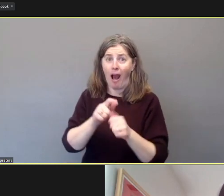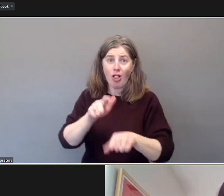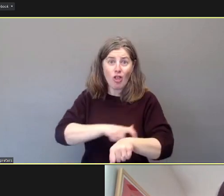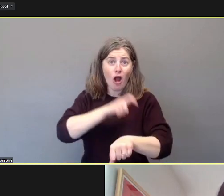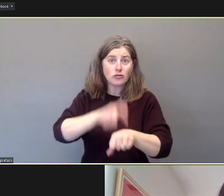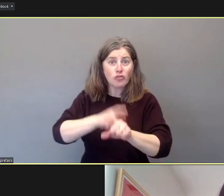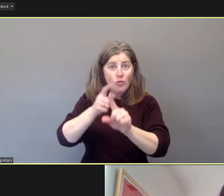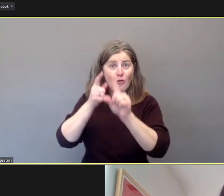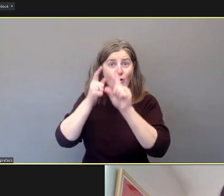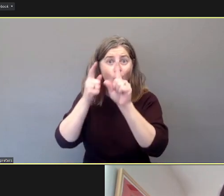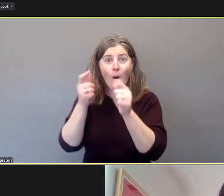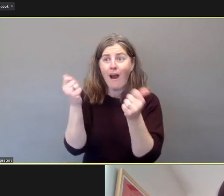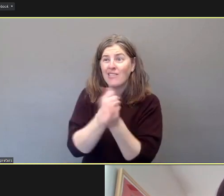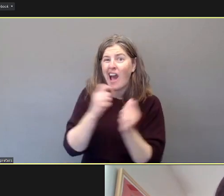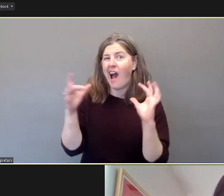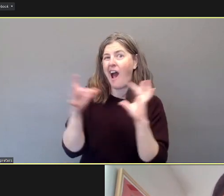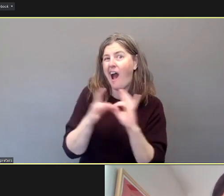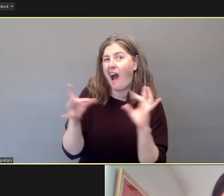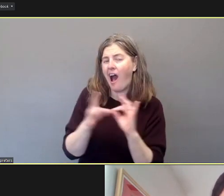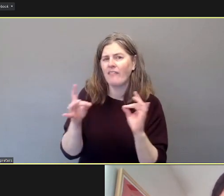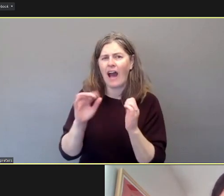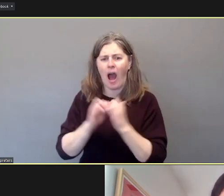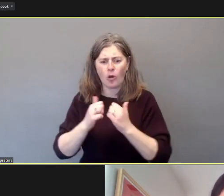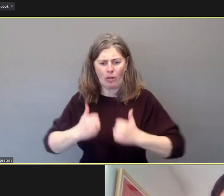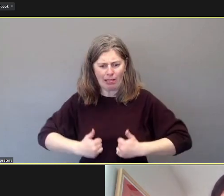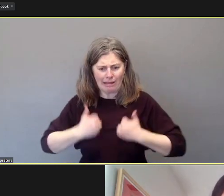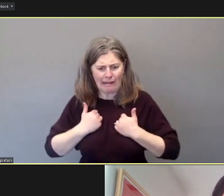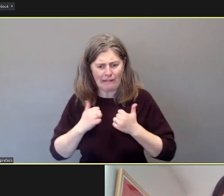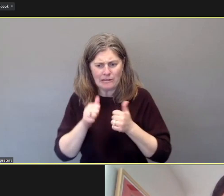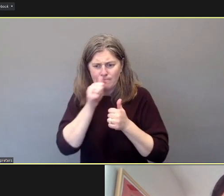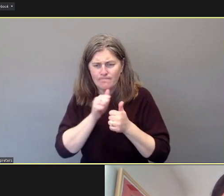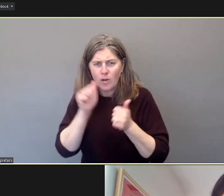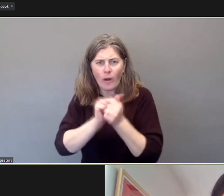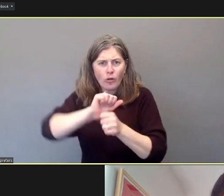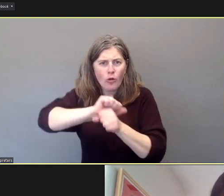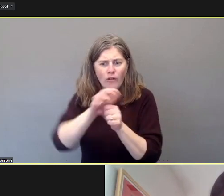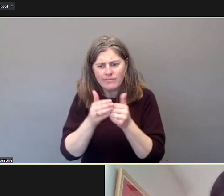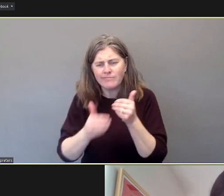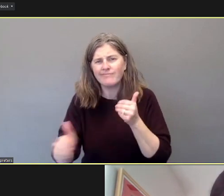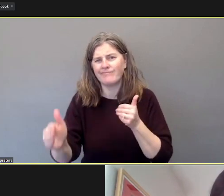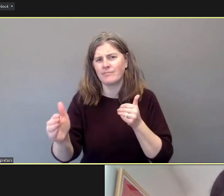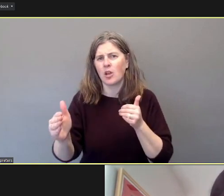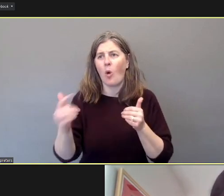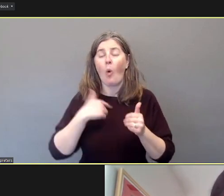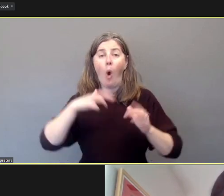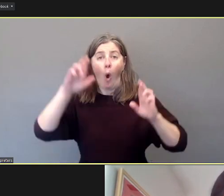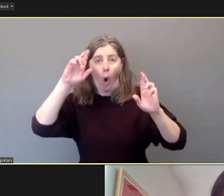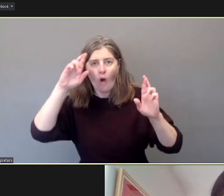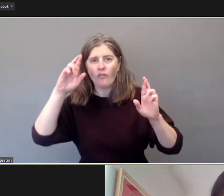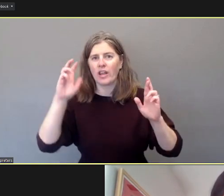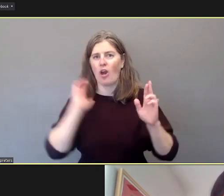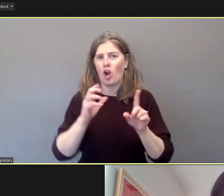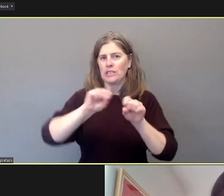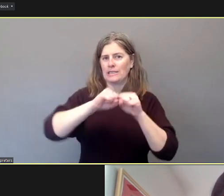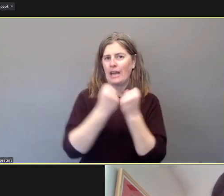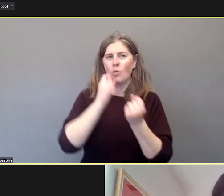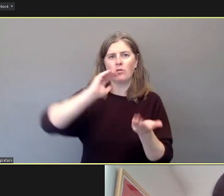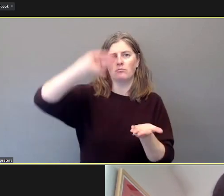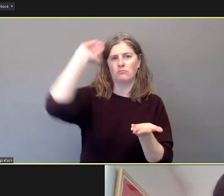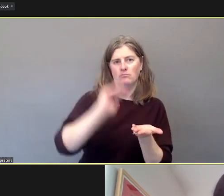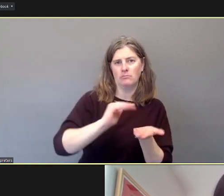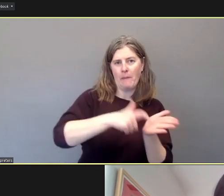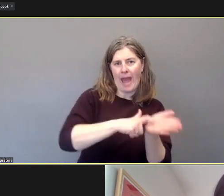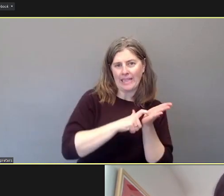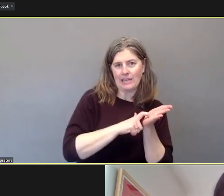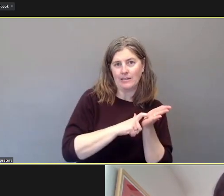about with learning to live with COVID, would indicate that it would be a mandate-free sort of society unless we